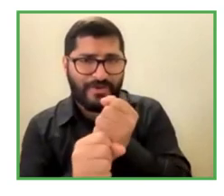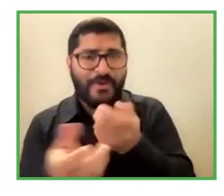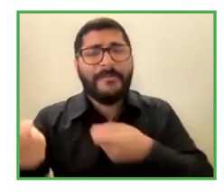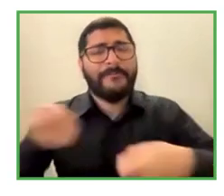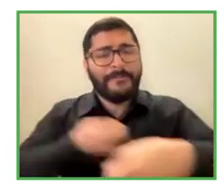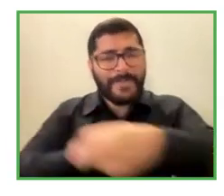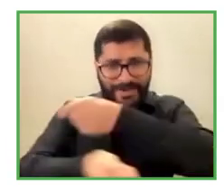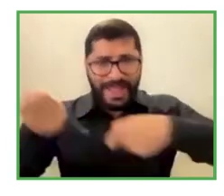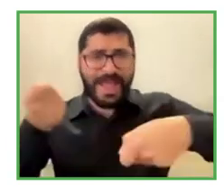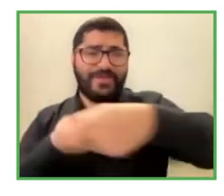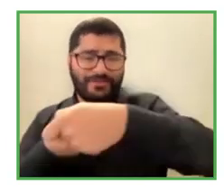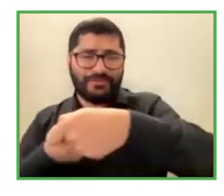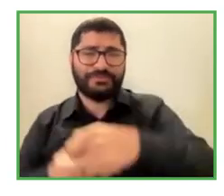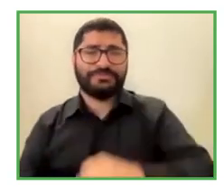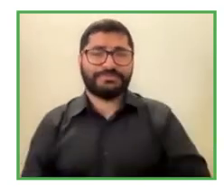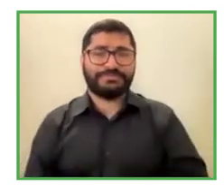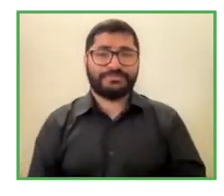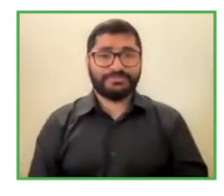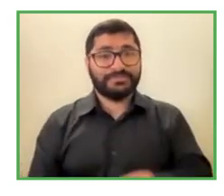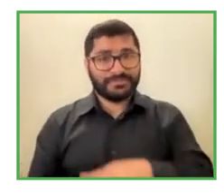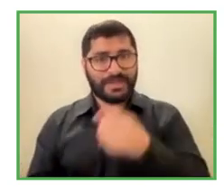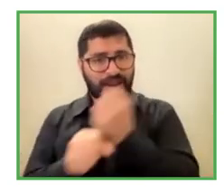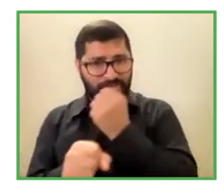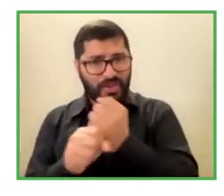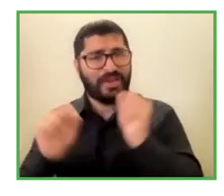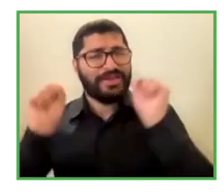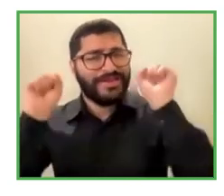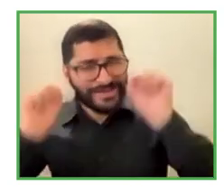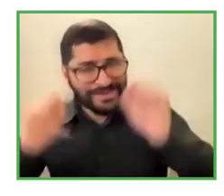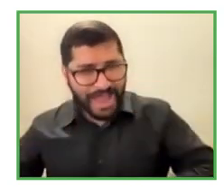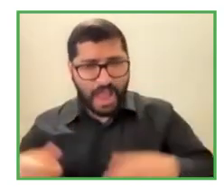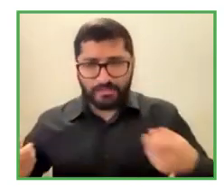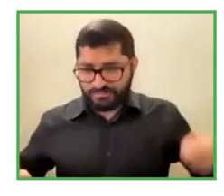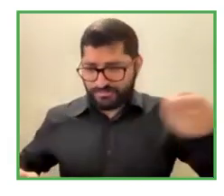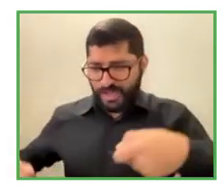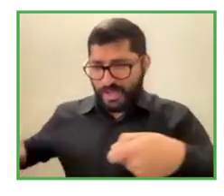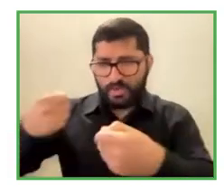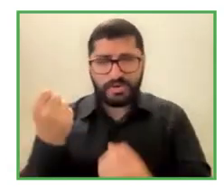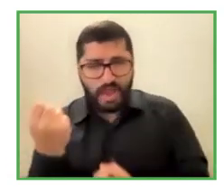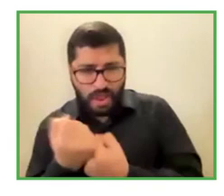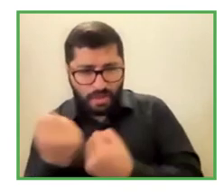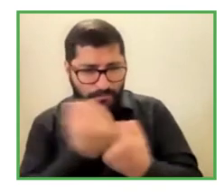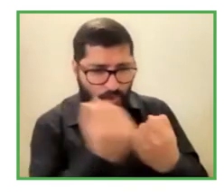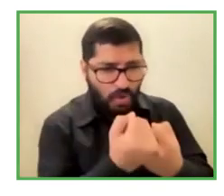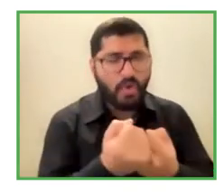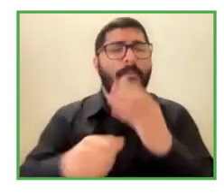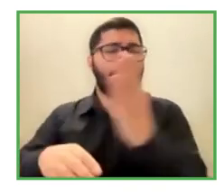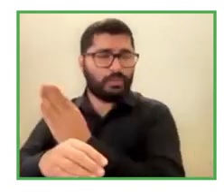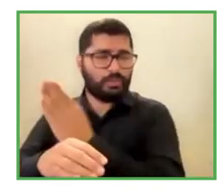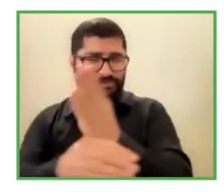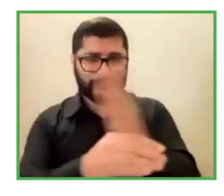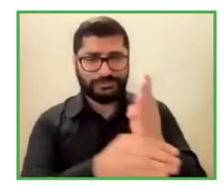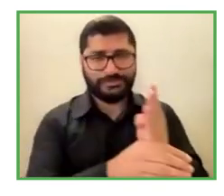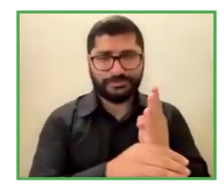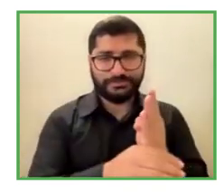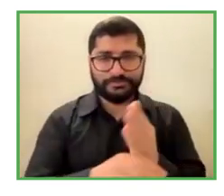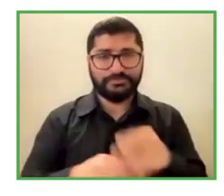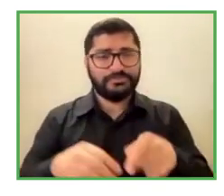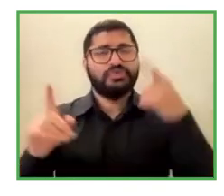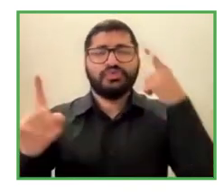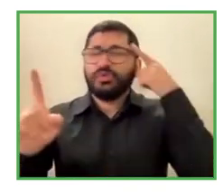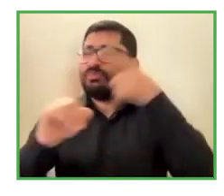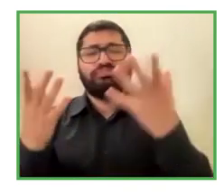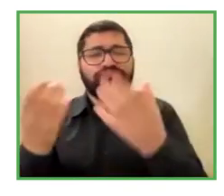And we can raise awareness among companies about the need of creating supporting tools for inclusion. And